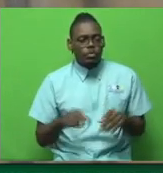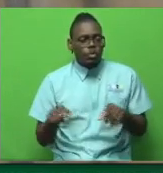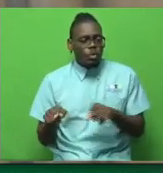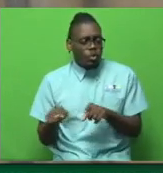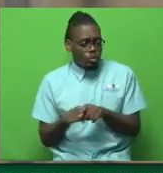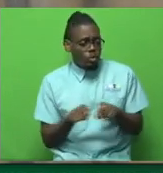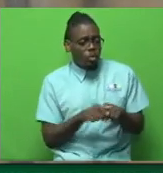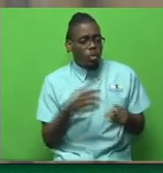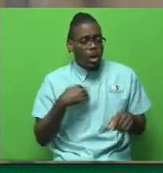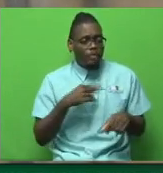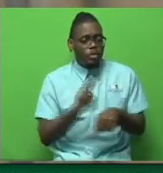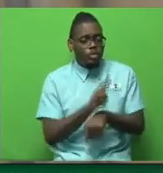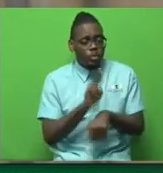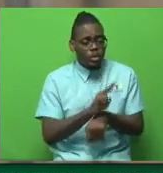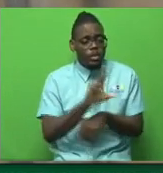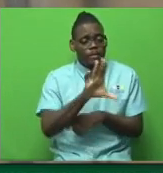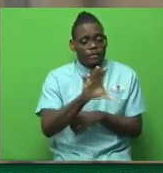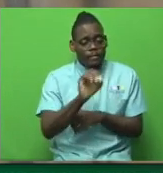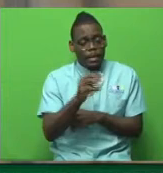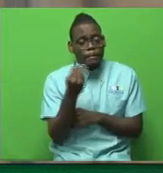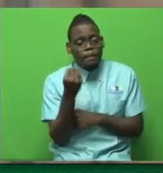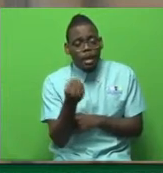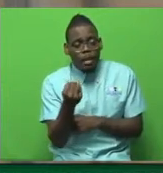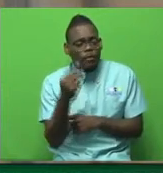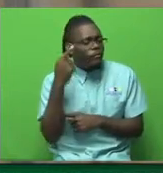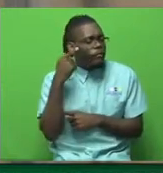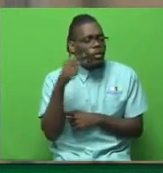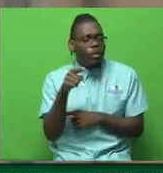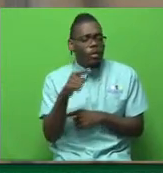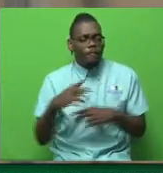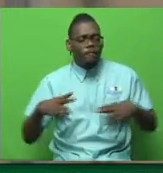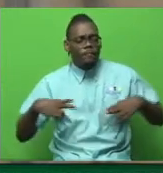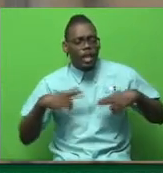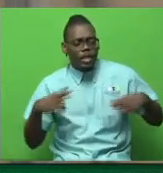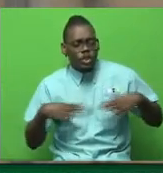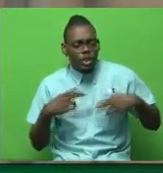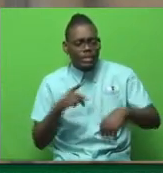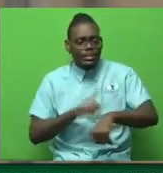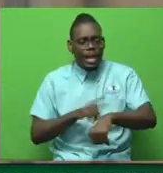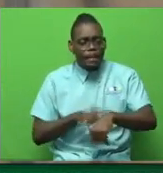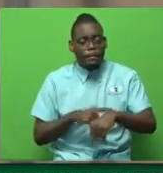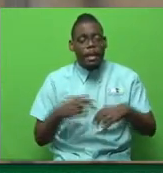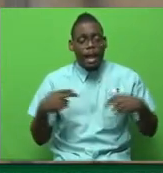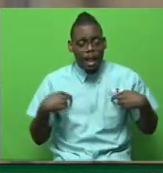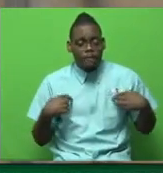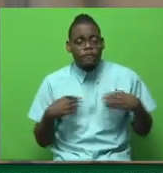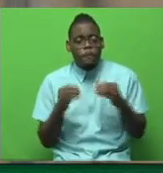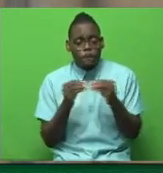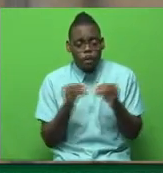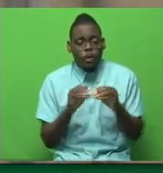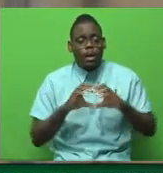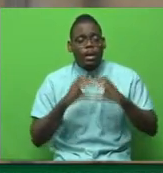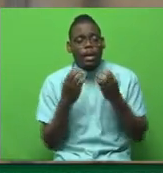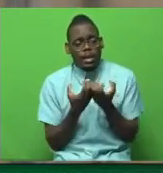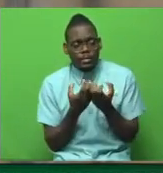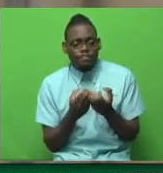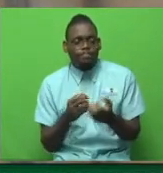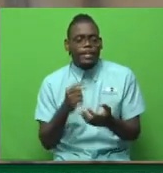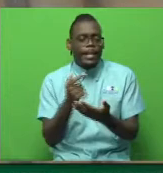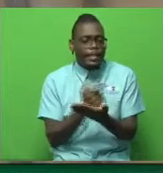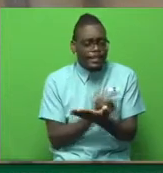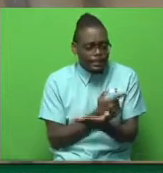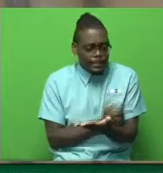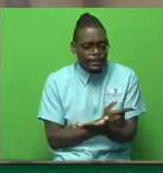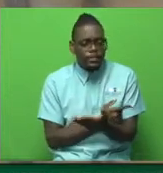the annual vacation division program will be something that will be continuing into the next five years and therefore that will allow